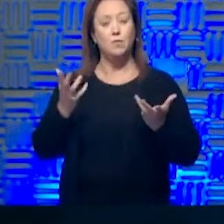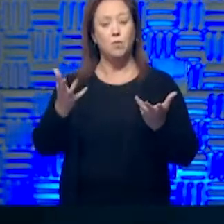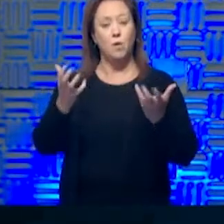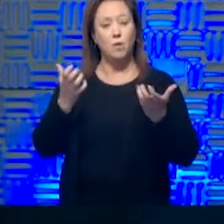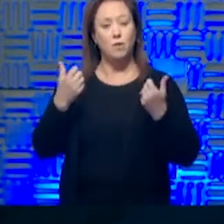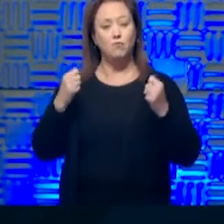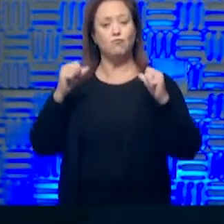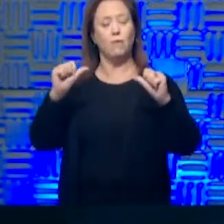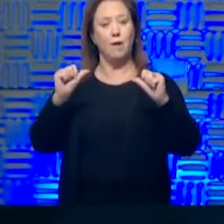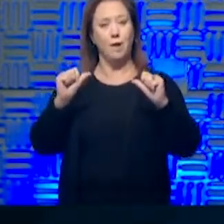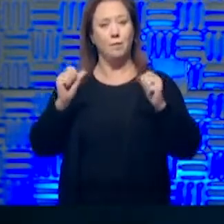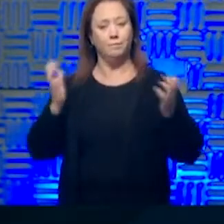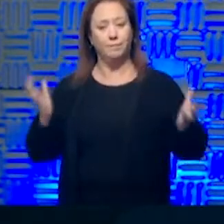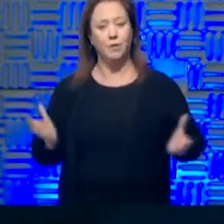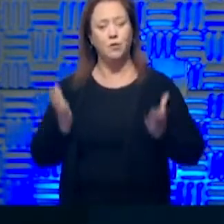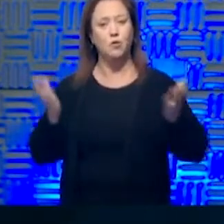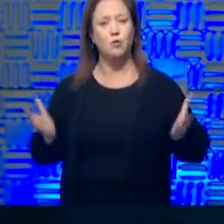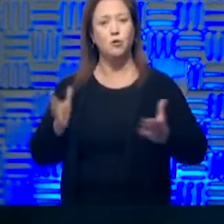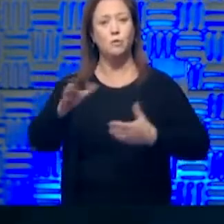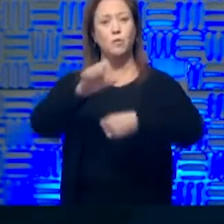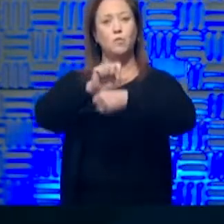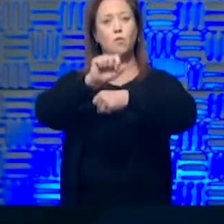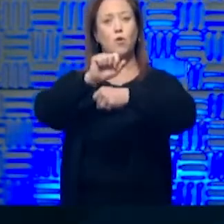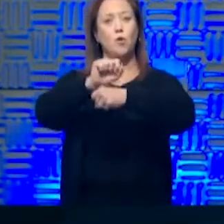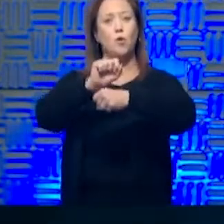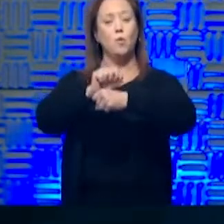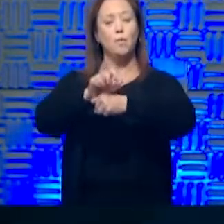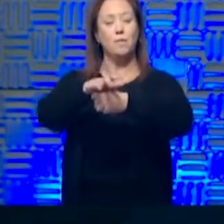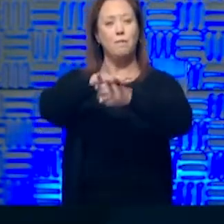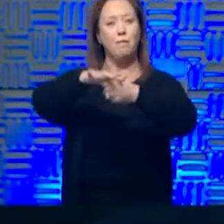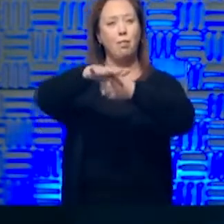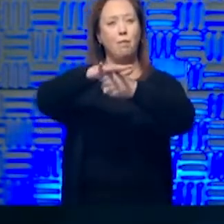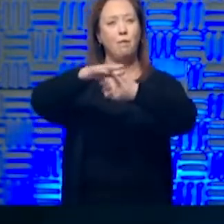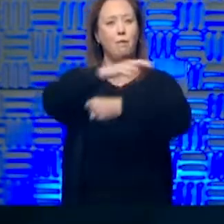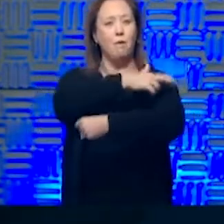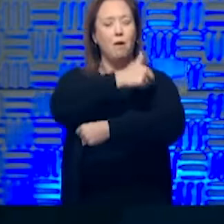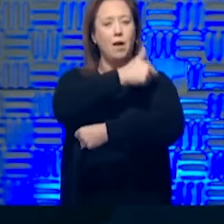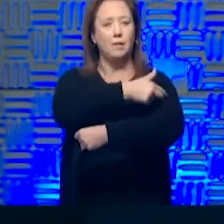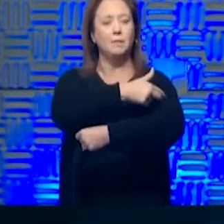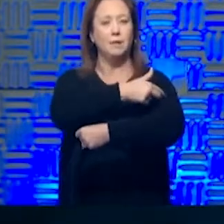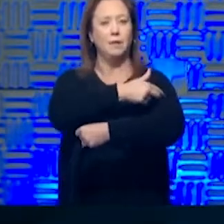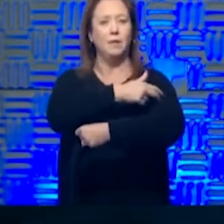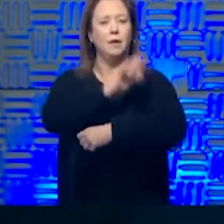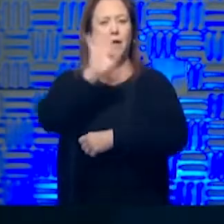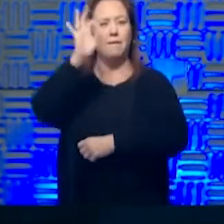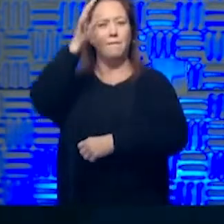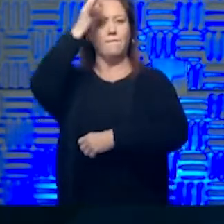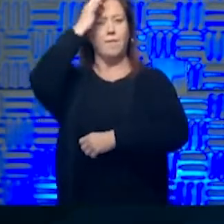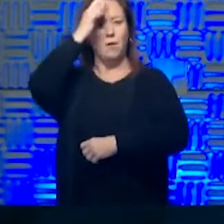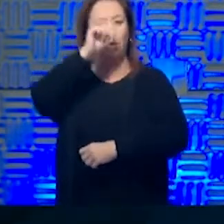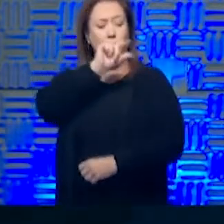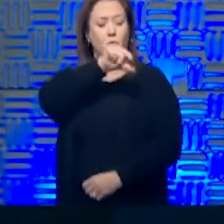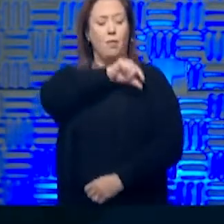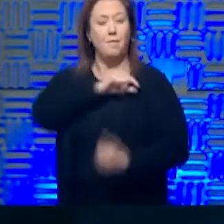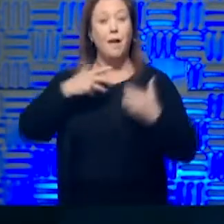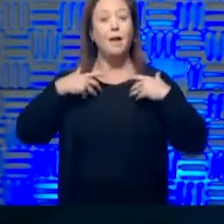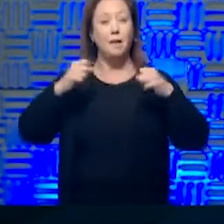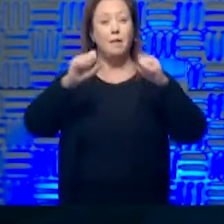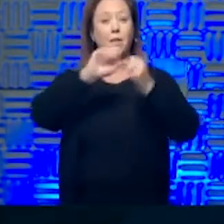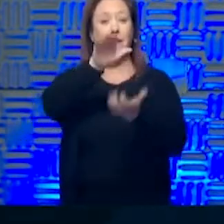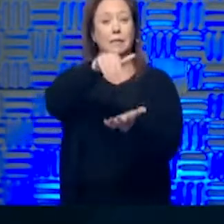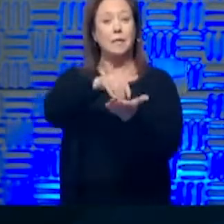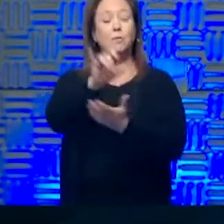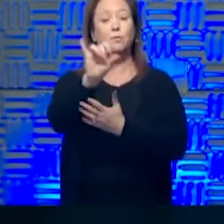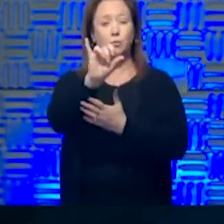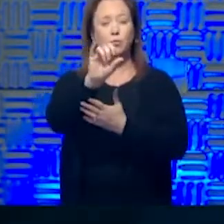try to get them out to work with the local hospitals, federally qualified health centers, and